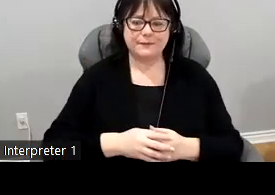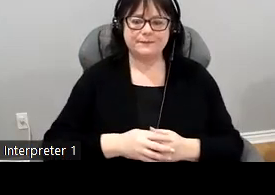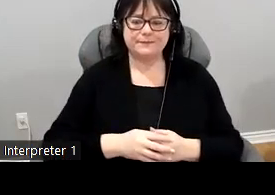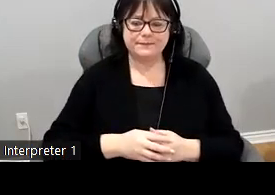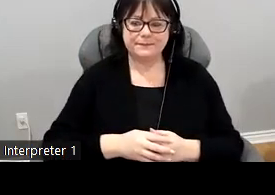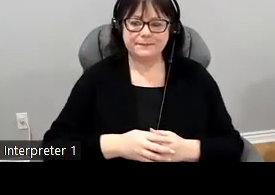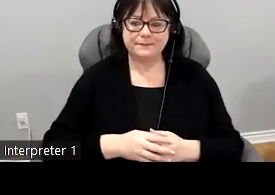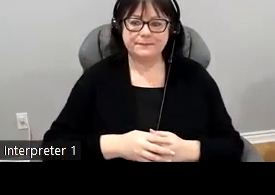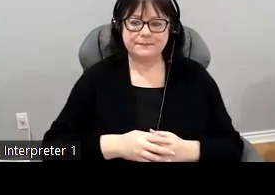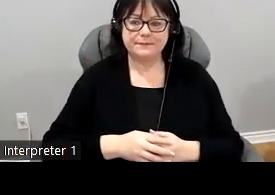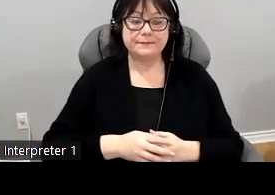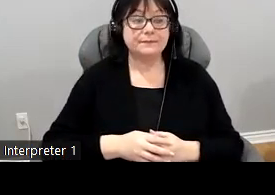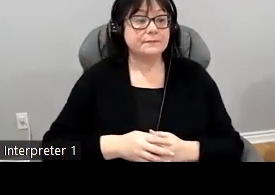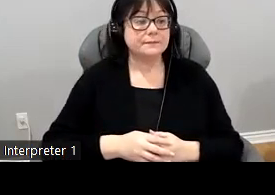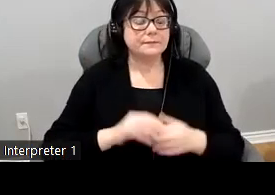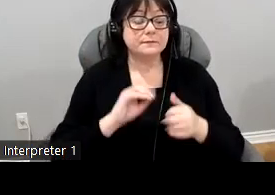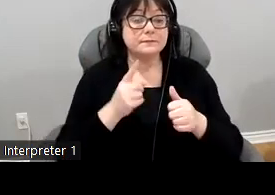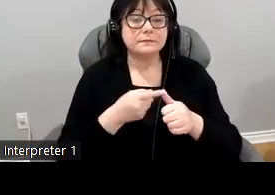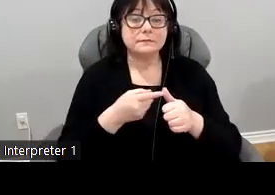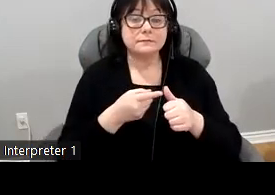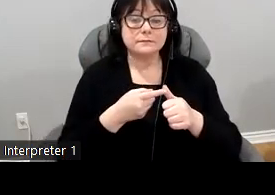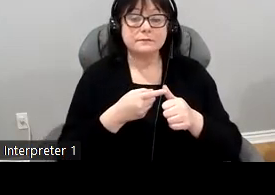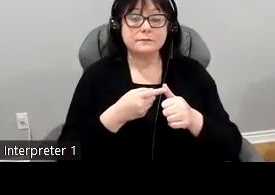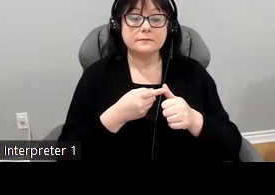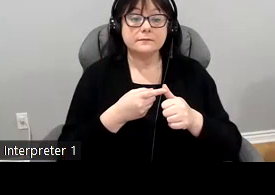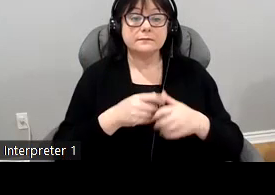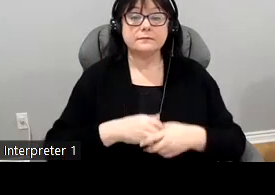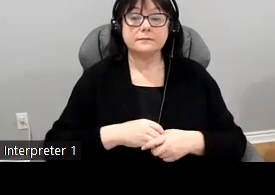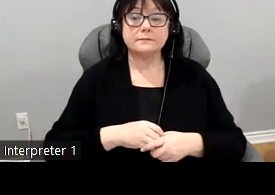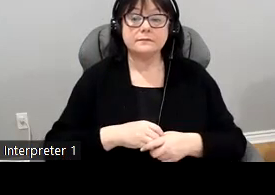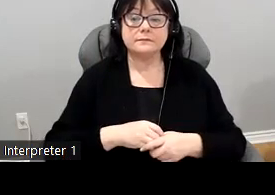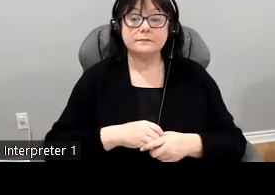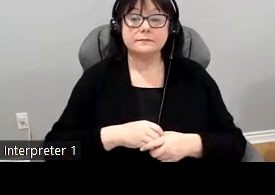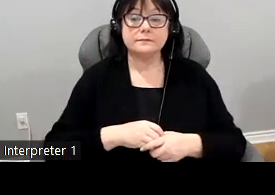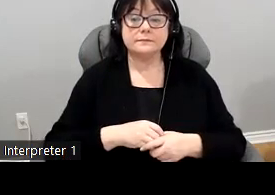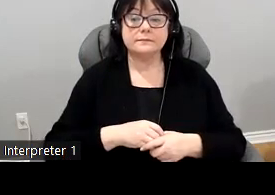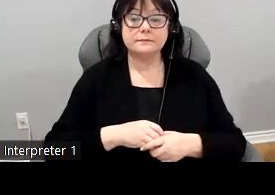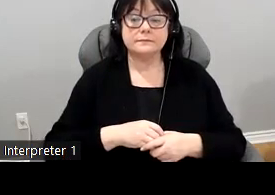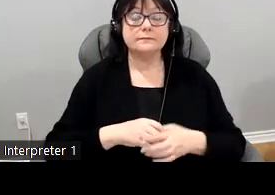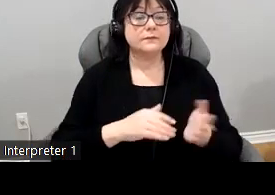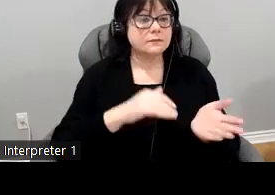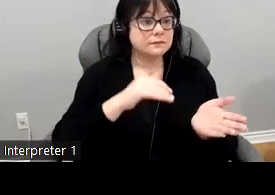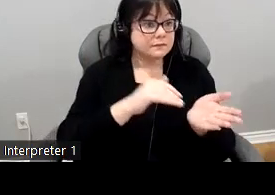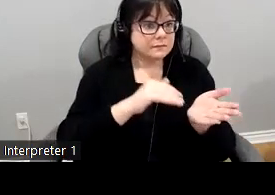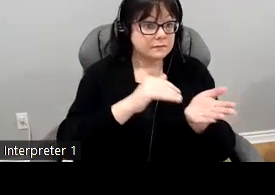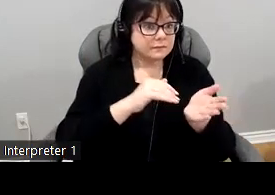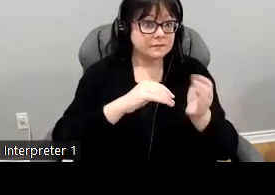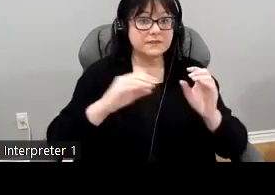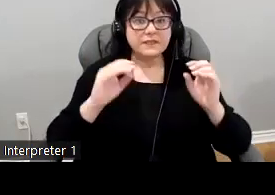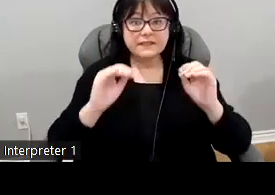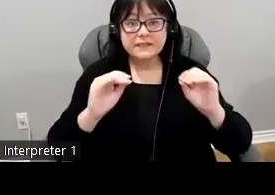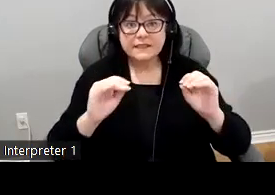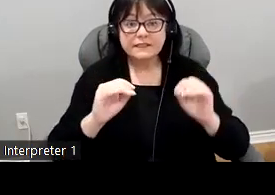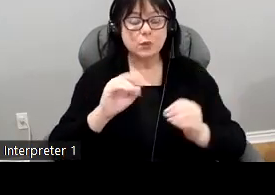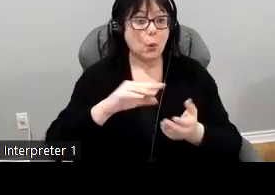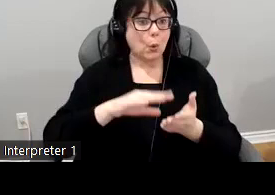Initially, I will say that the way that medical providers teach and learn capacity is that